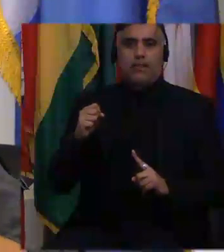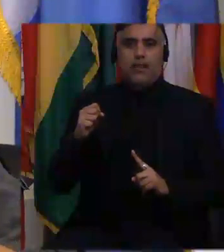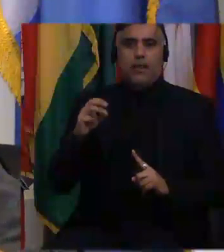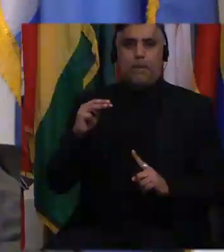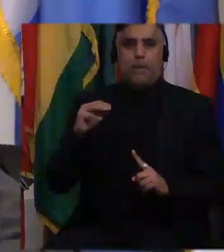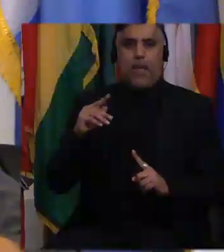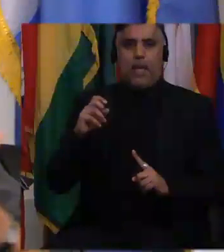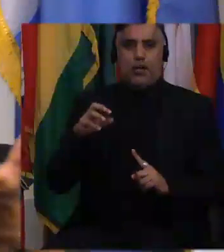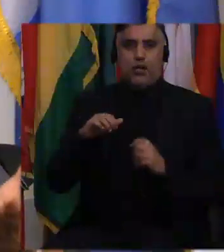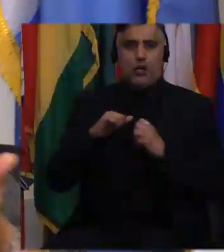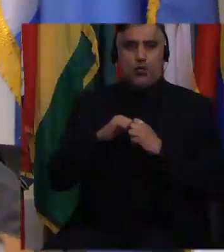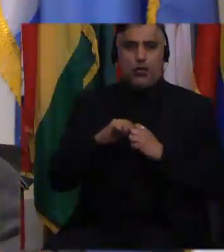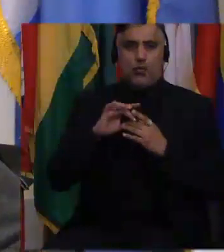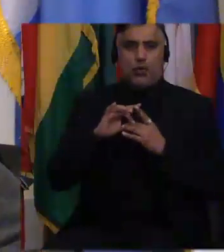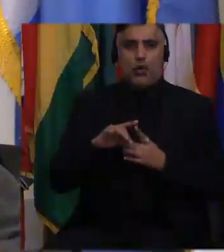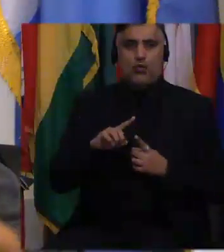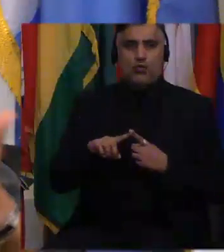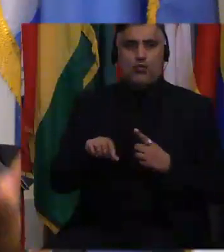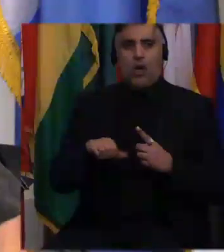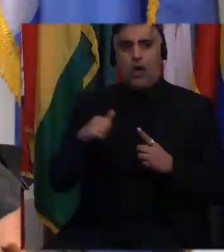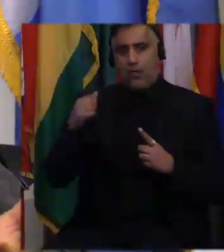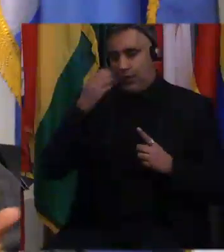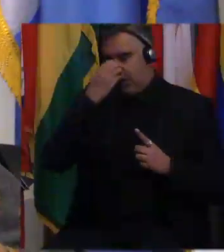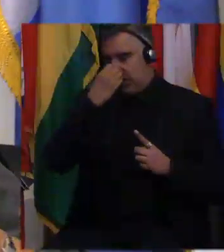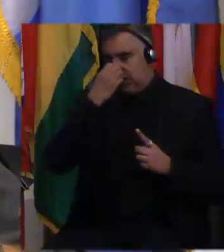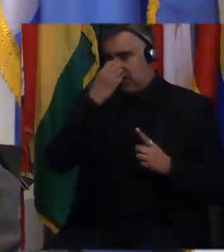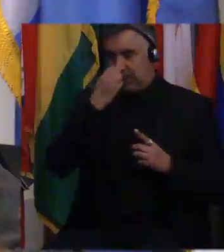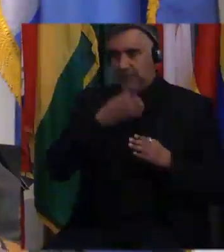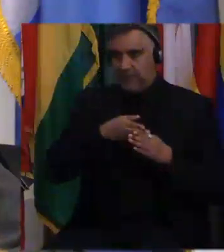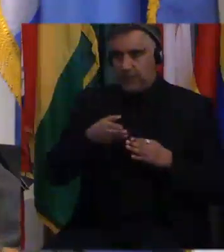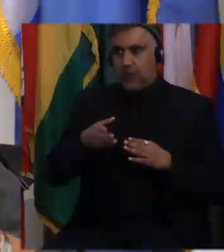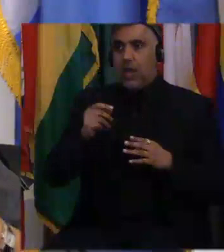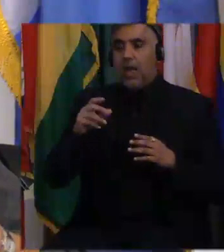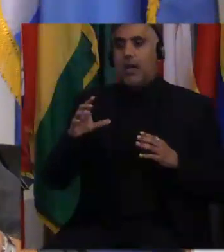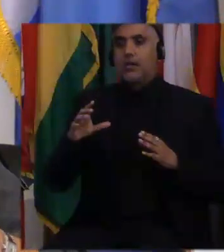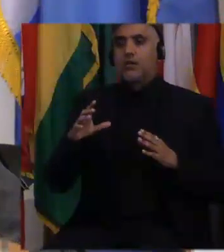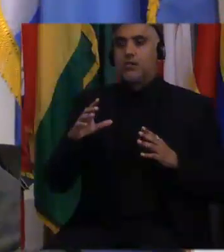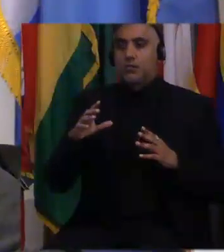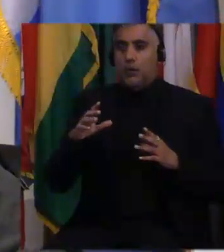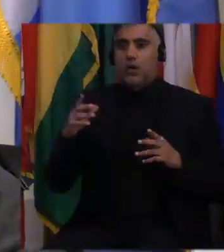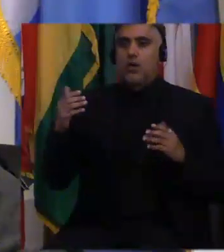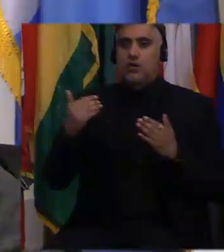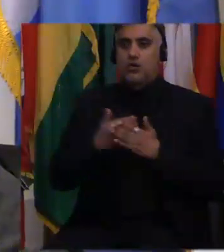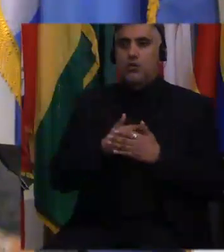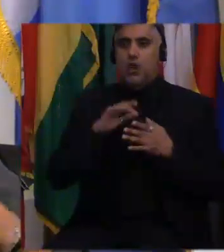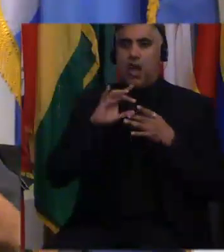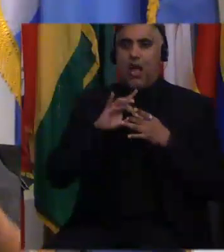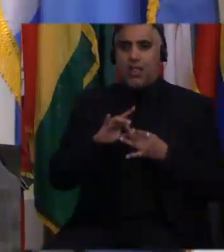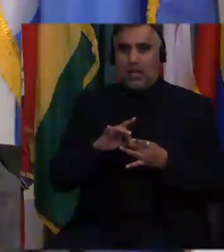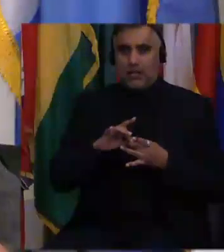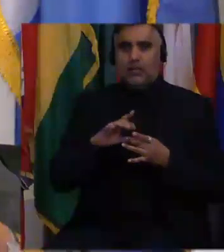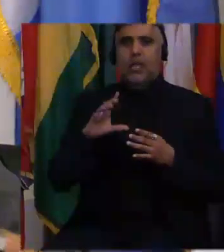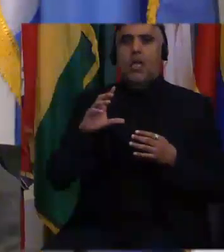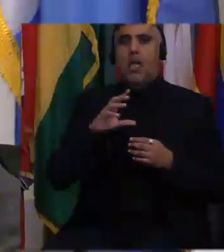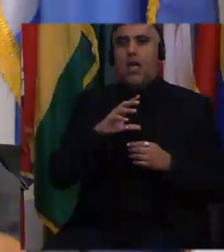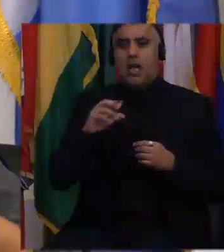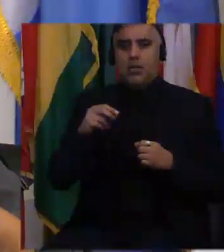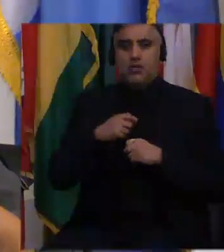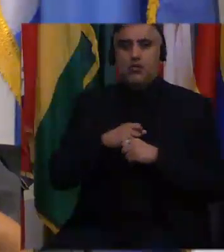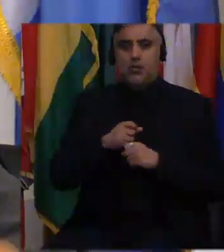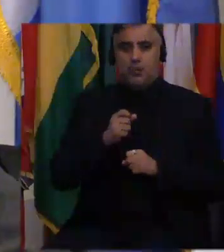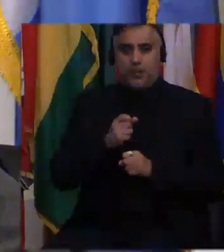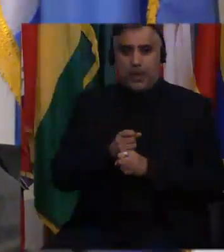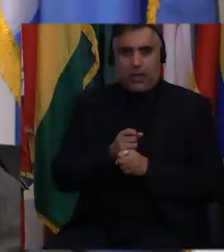the matter with regards to other spheres and to draw new alliances and to